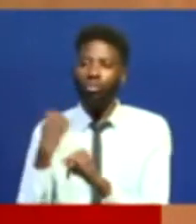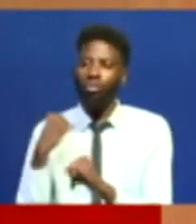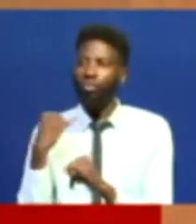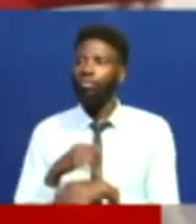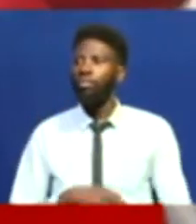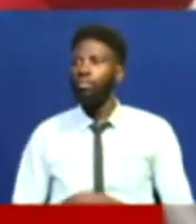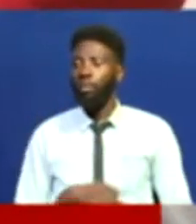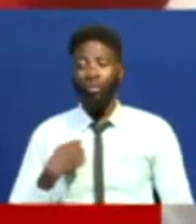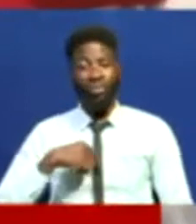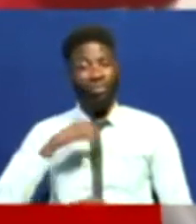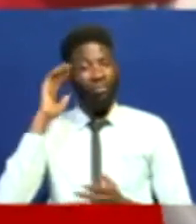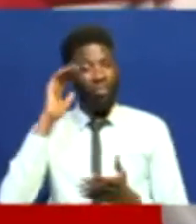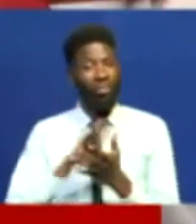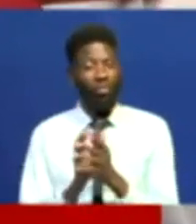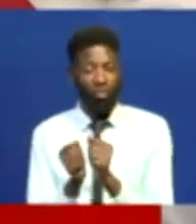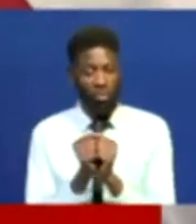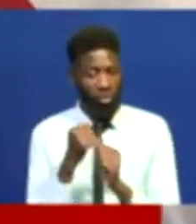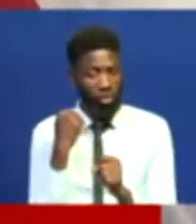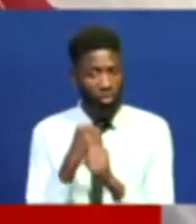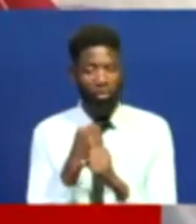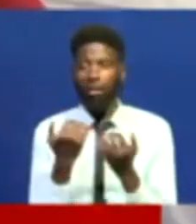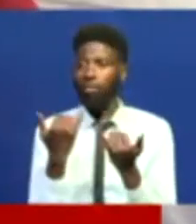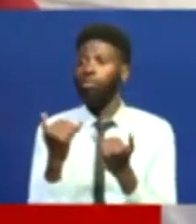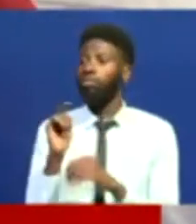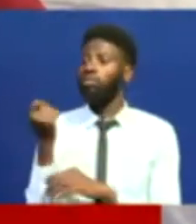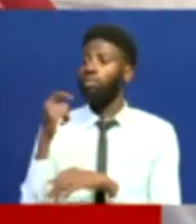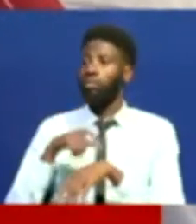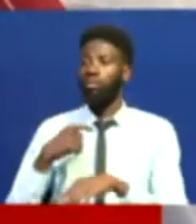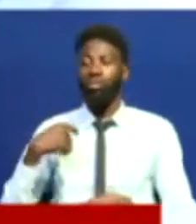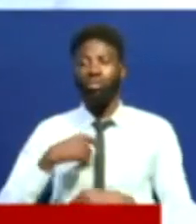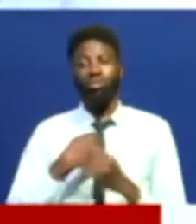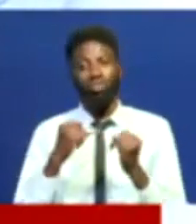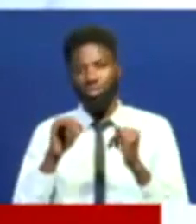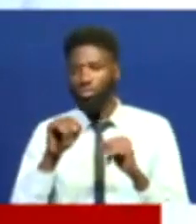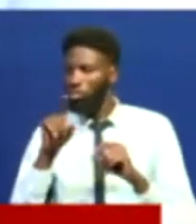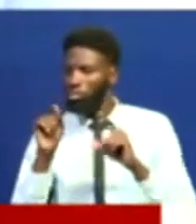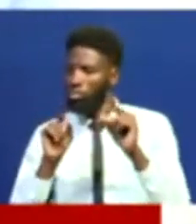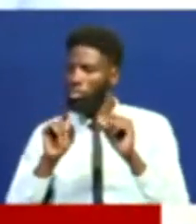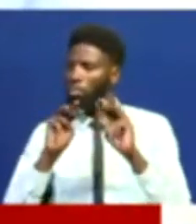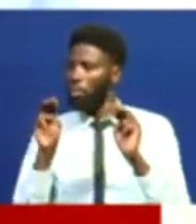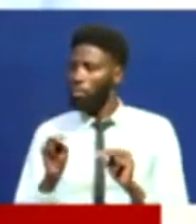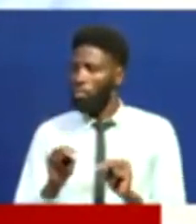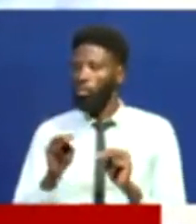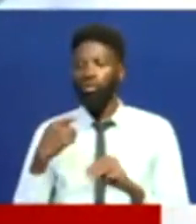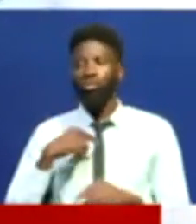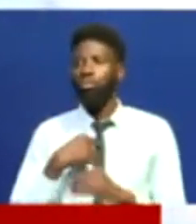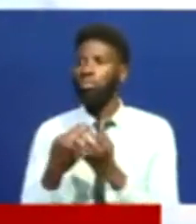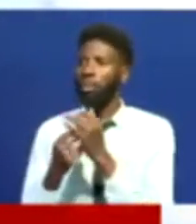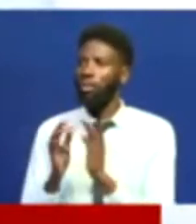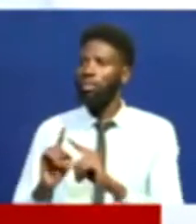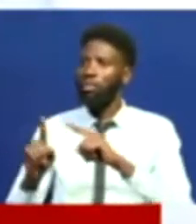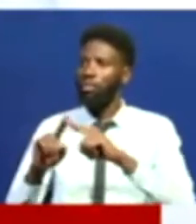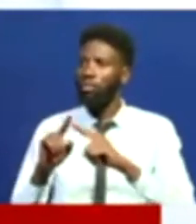we believe working together, already in our country when we try to map out and we talk to different partners, we are